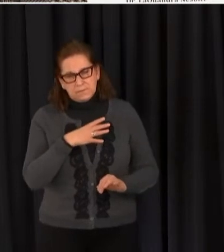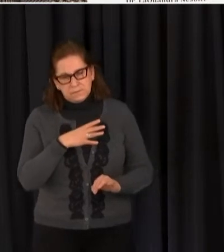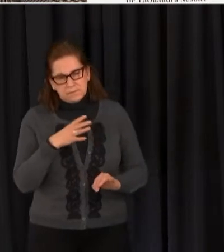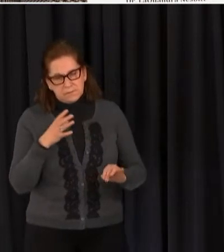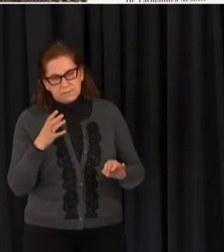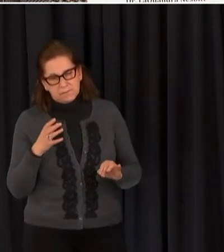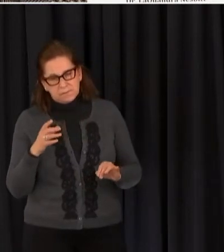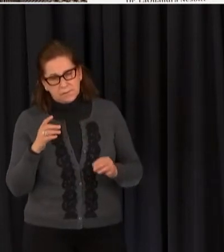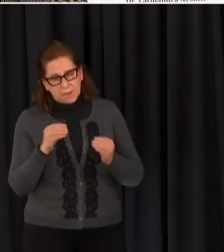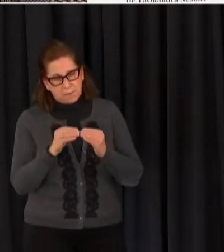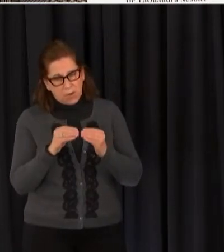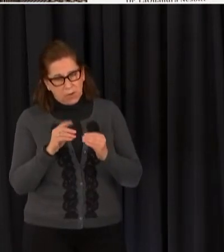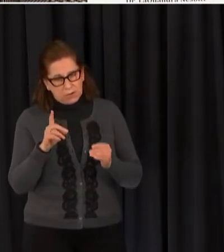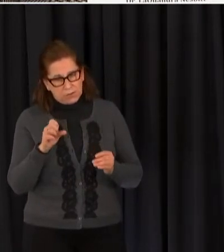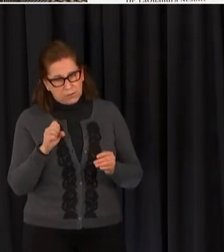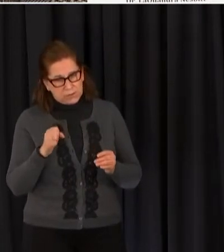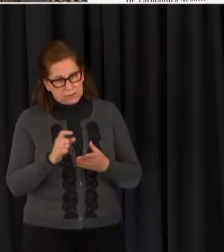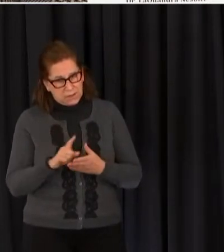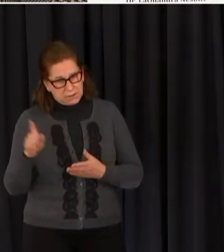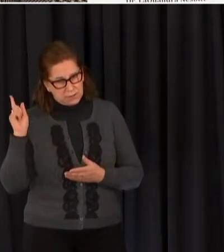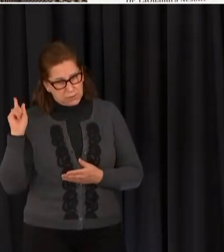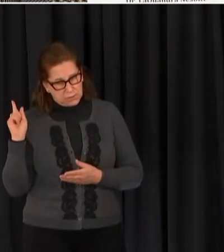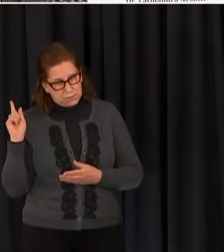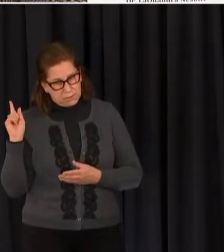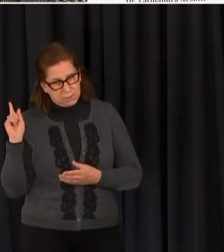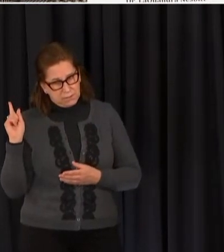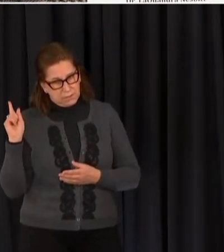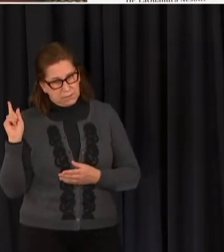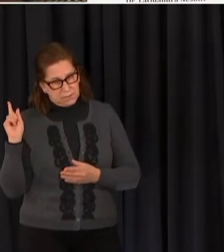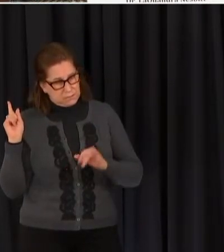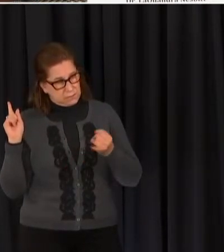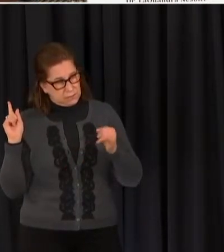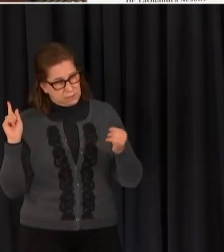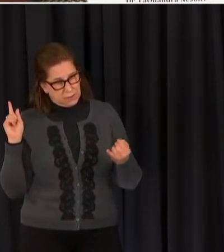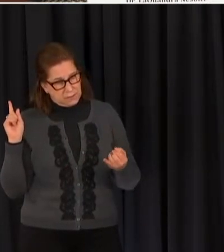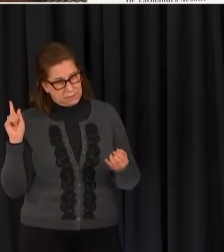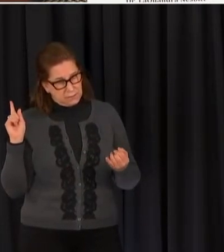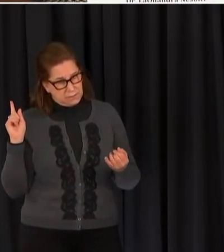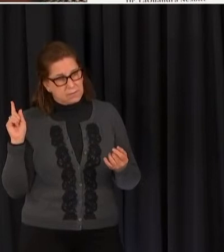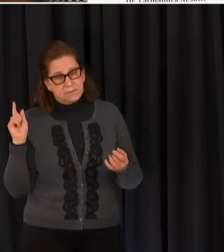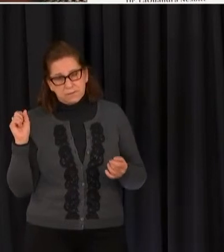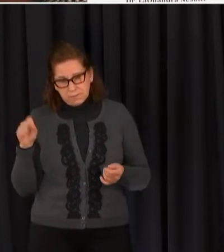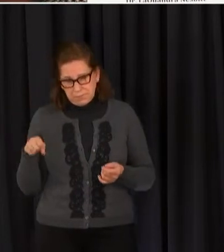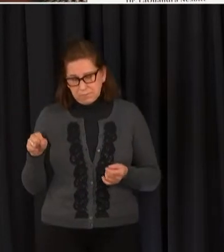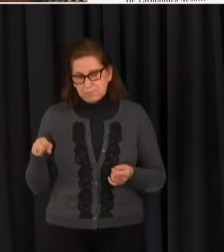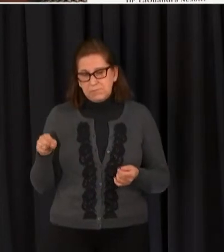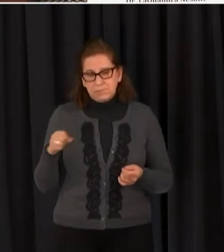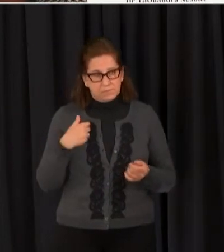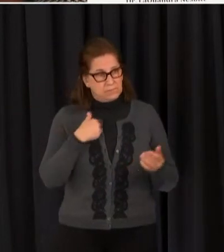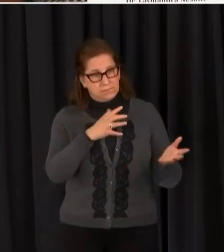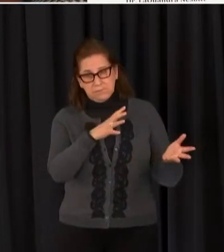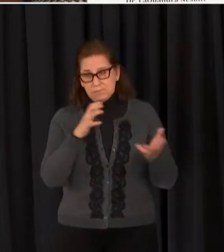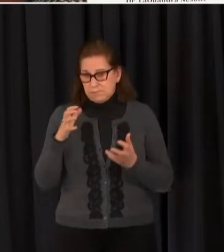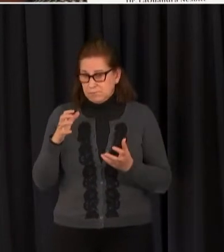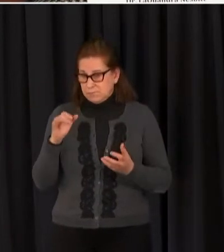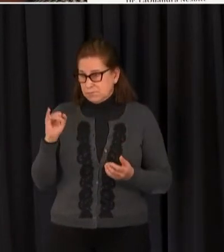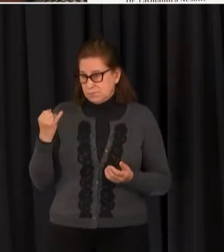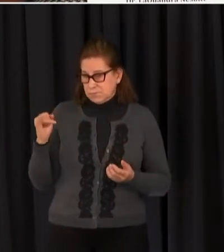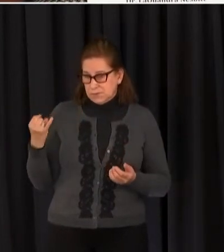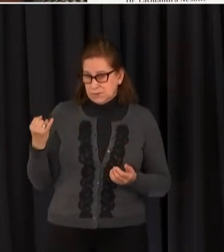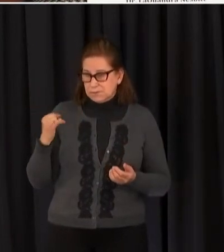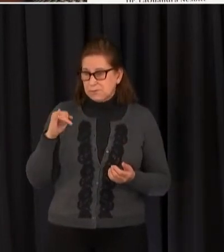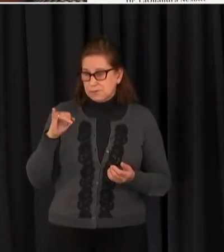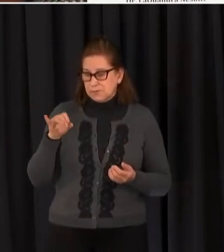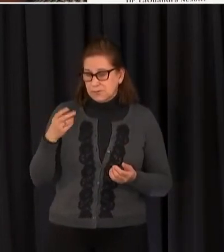doses last week, but you're saying that a lot of that could have had to do with Johnson & Johnson. That's correct. And Okay. sometimes we're permitted we order on